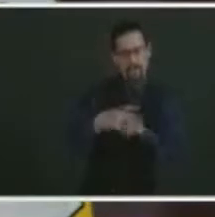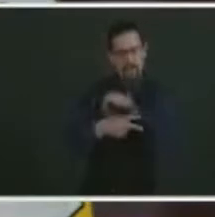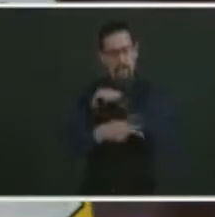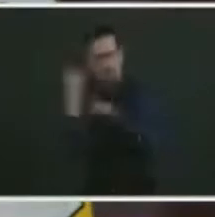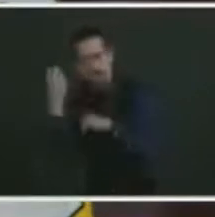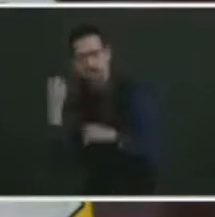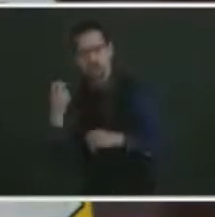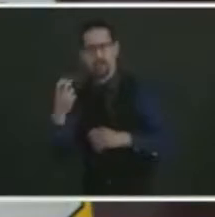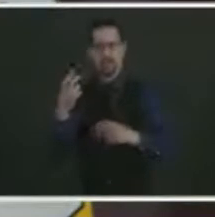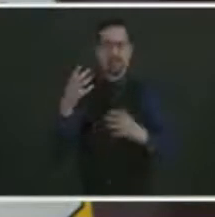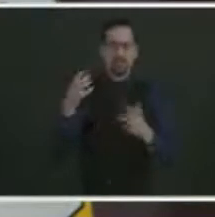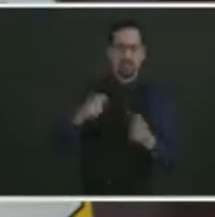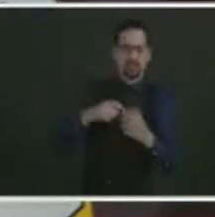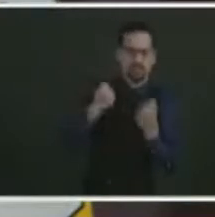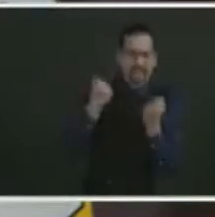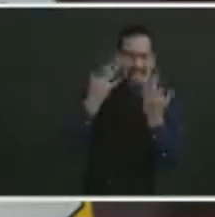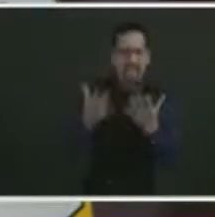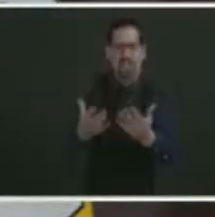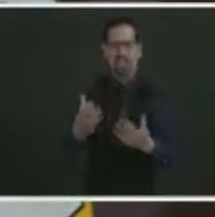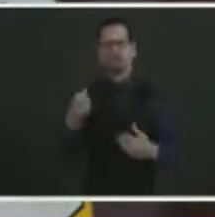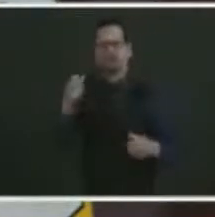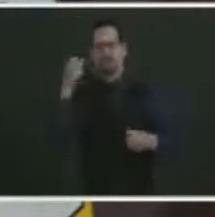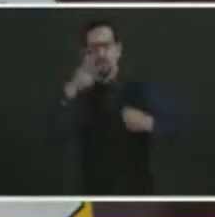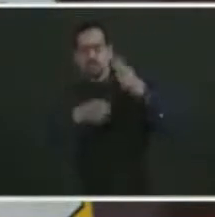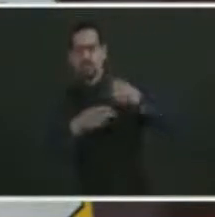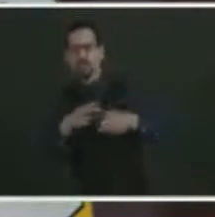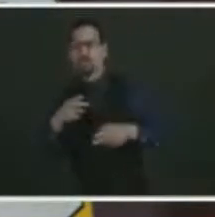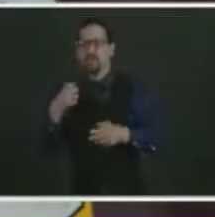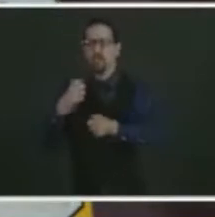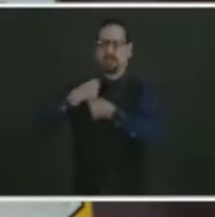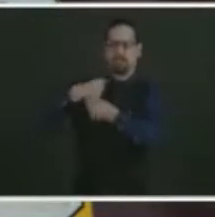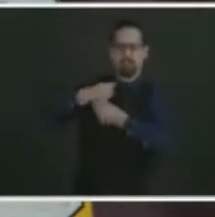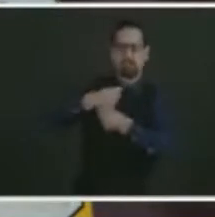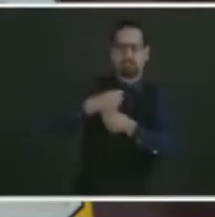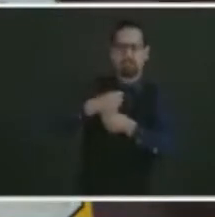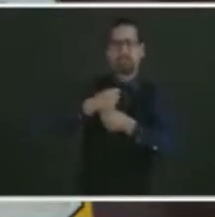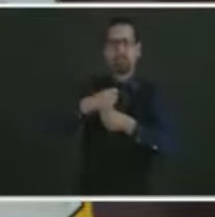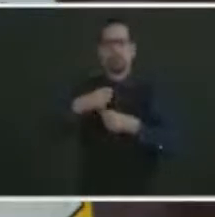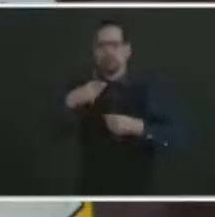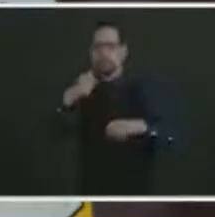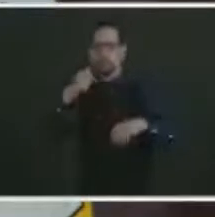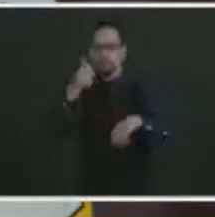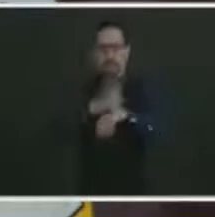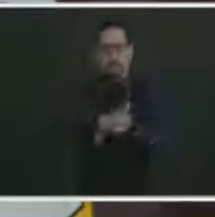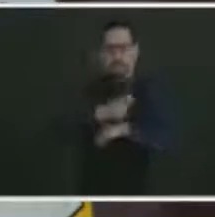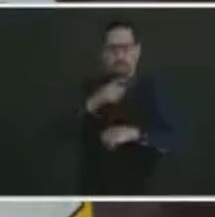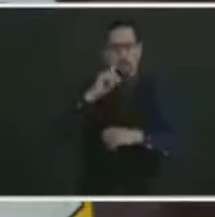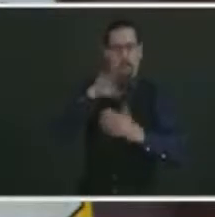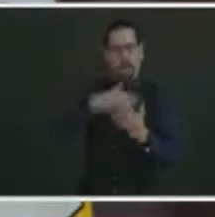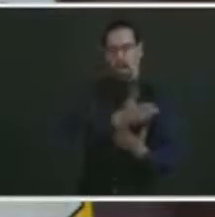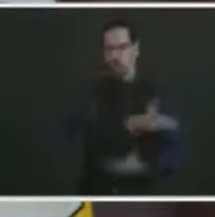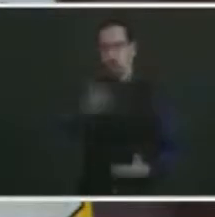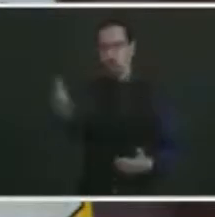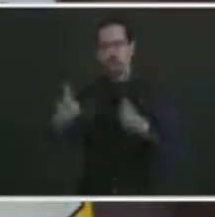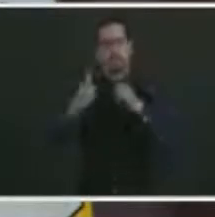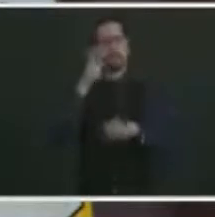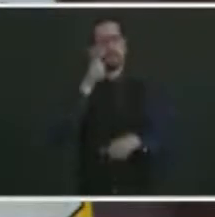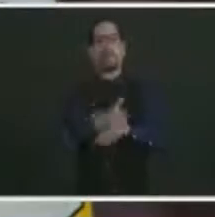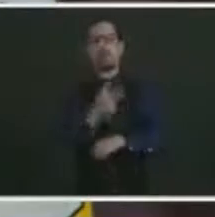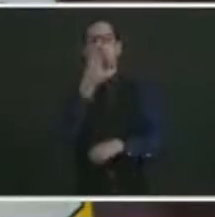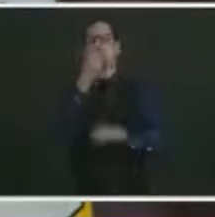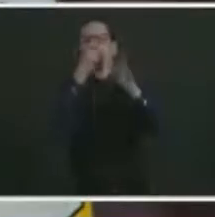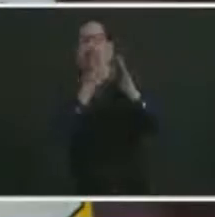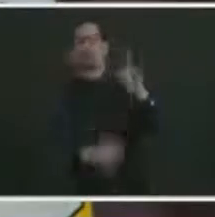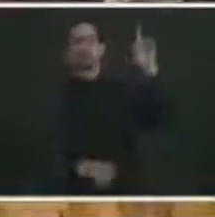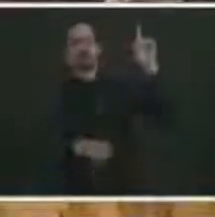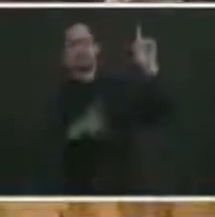fire, you will be arrested and you will be held accountable. And the other, his prosecution strategy, I think